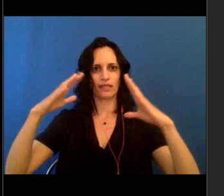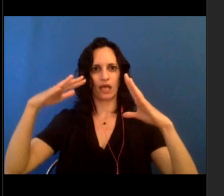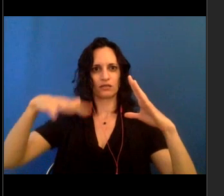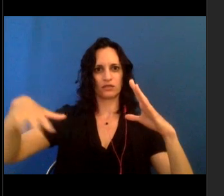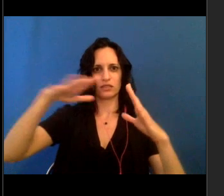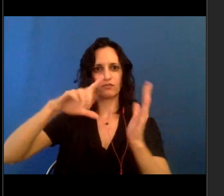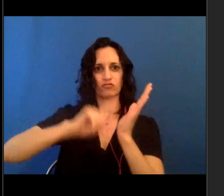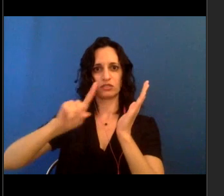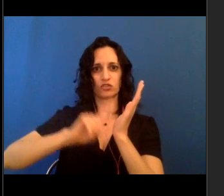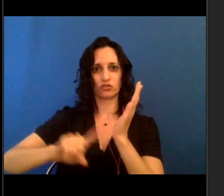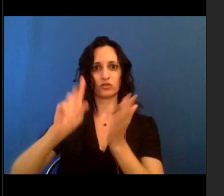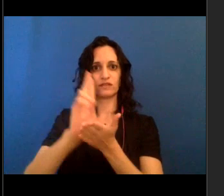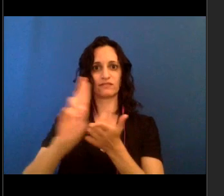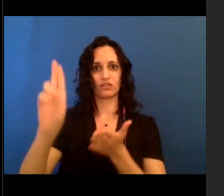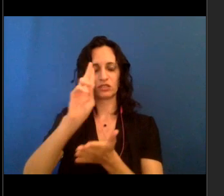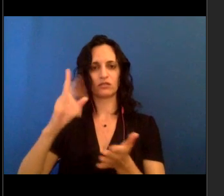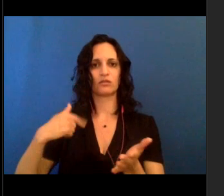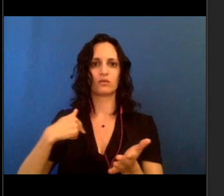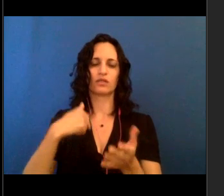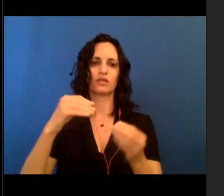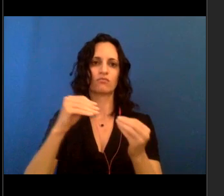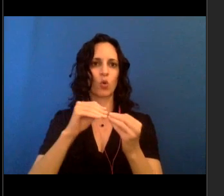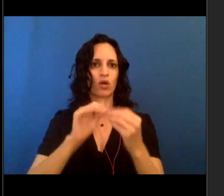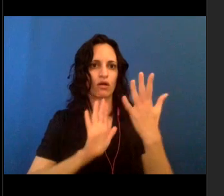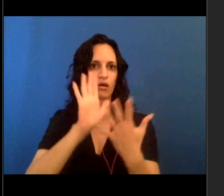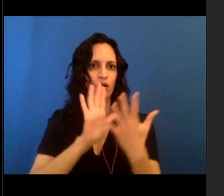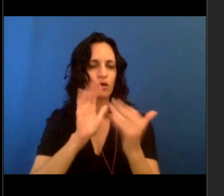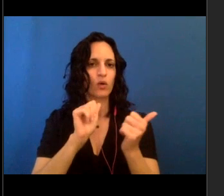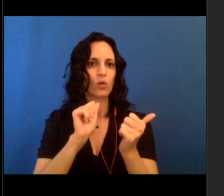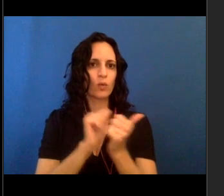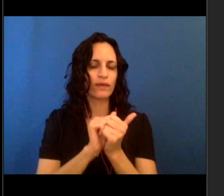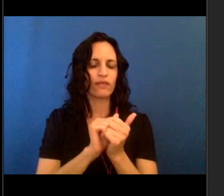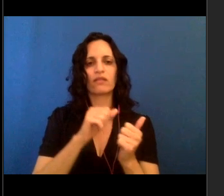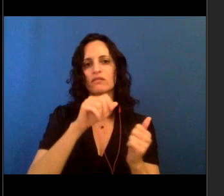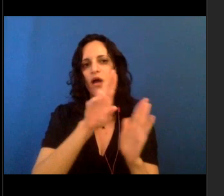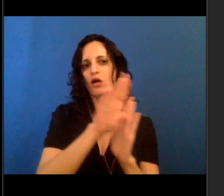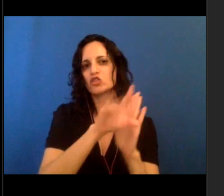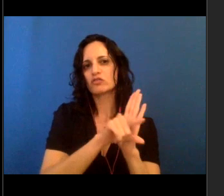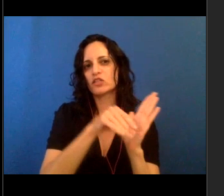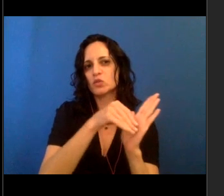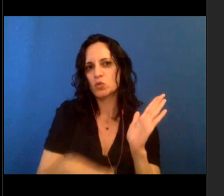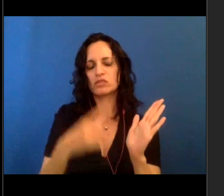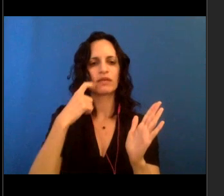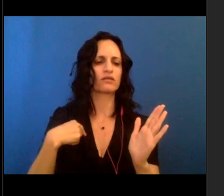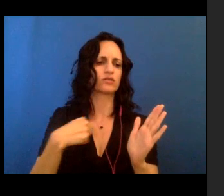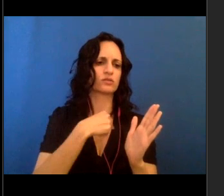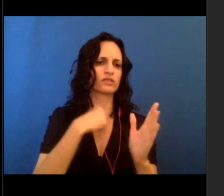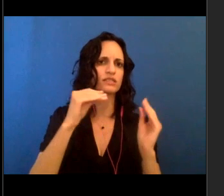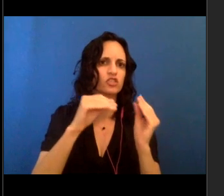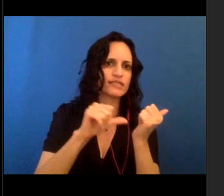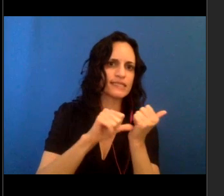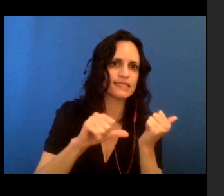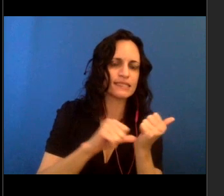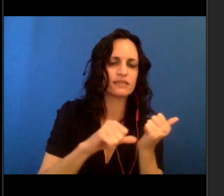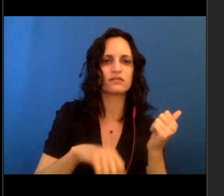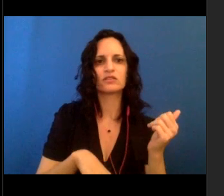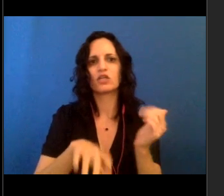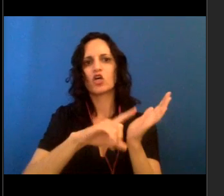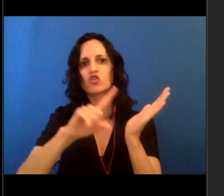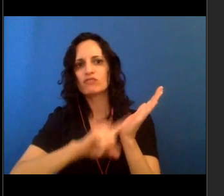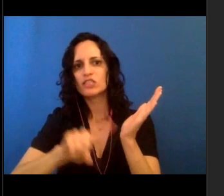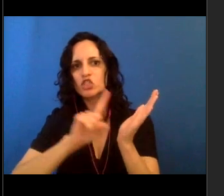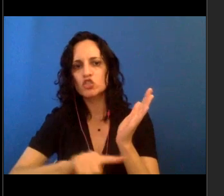with a wider variety of undergraduates relative to faculty because we're teaching assistants, we're graduate instructors, we're research supervisors,